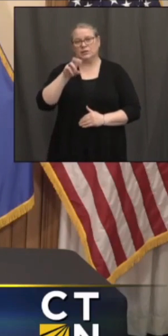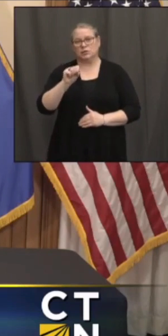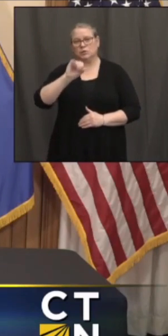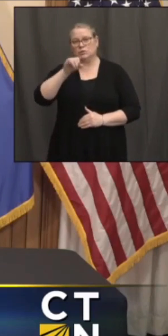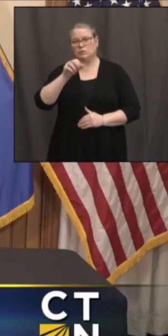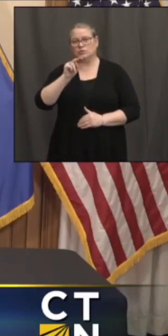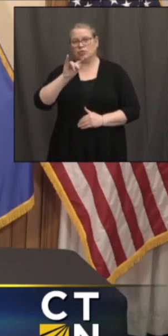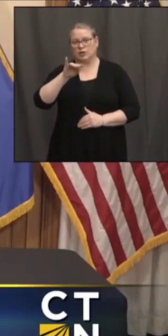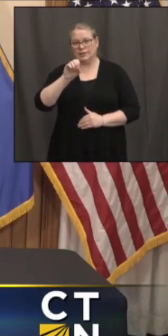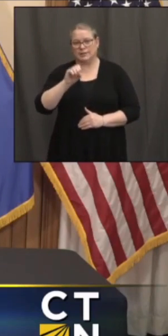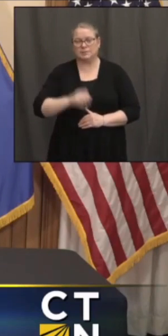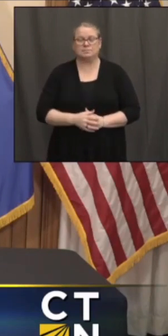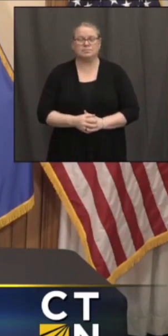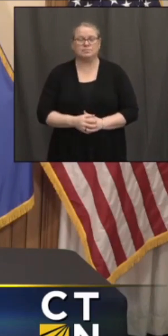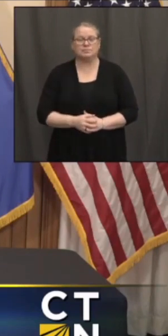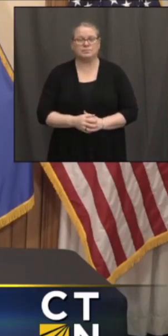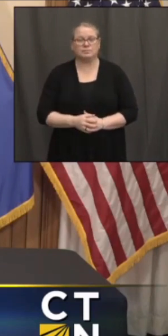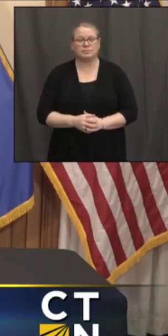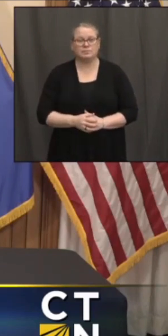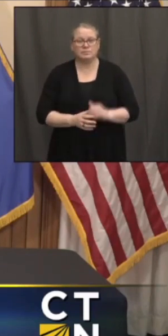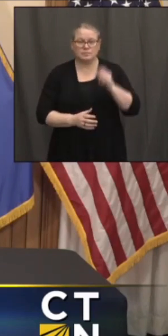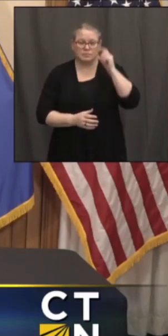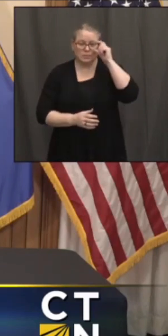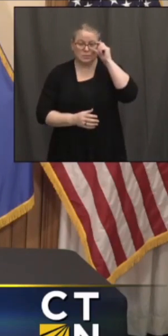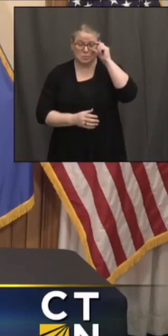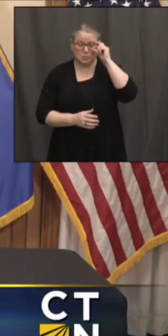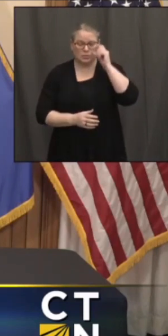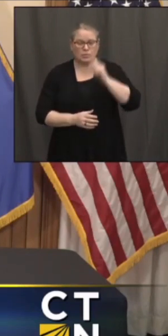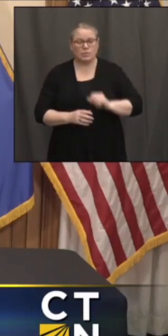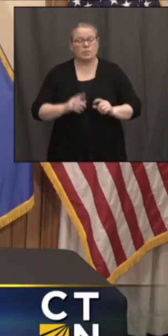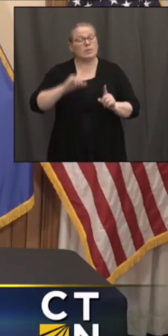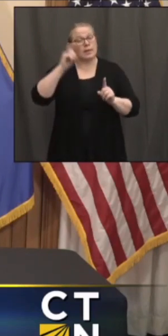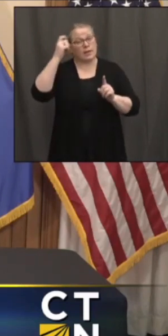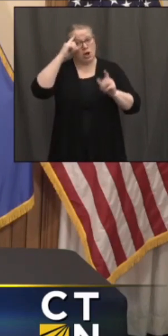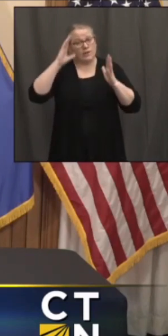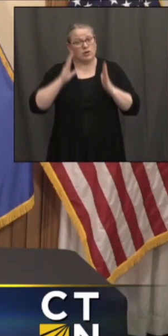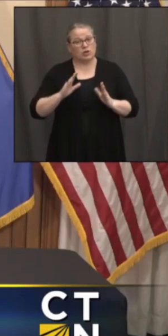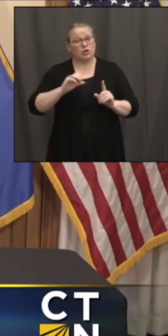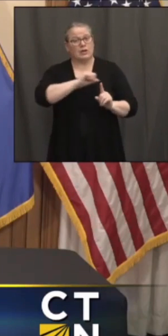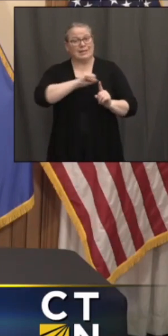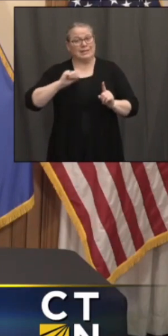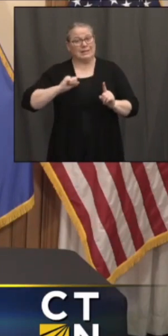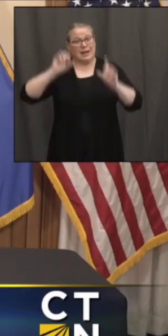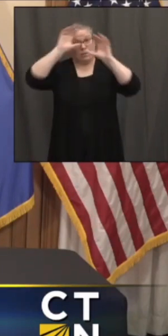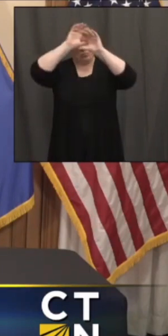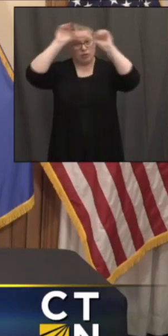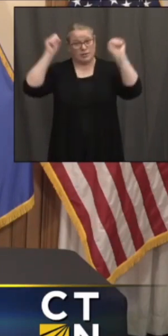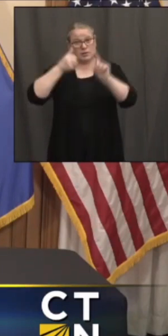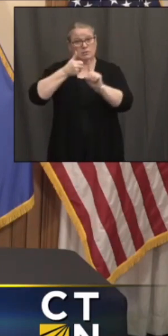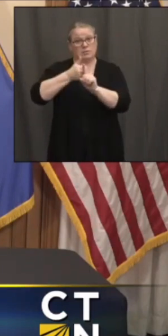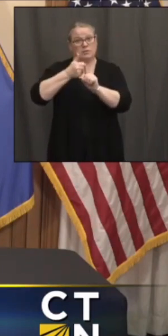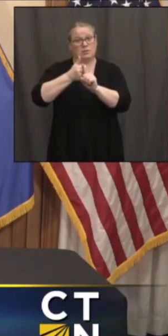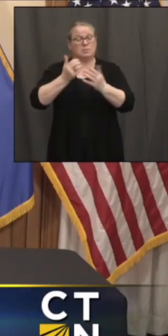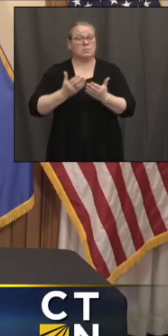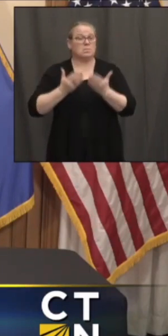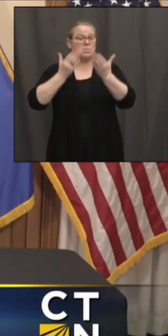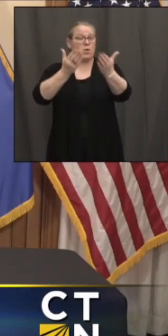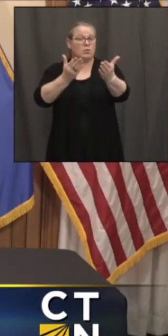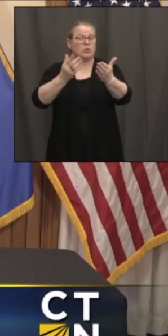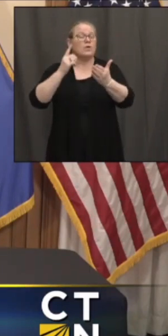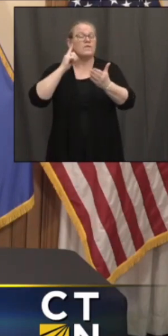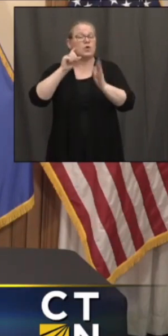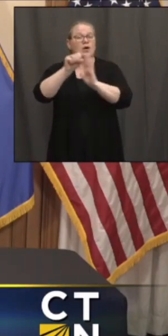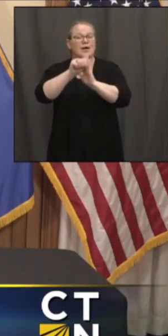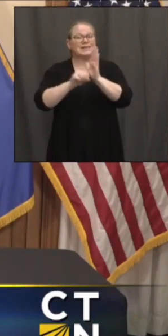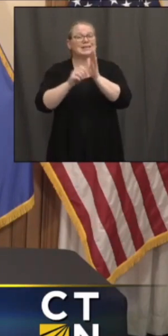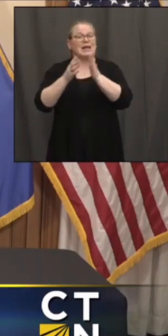Thanks, Max. Governor, the Senate President has apparently a proposal to install a statewide property tax